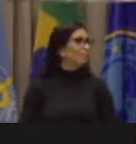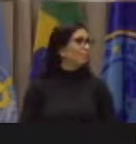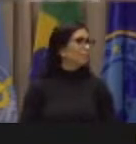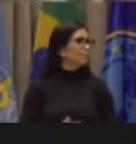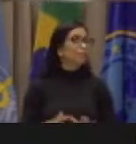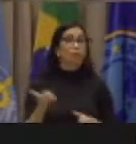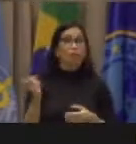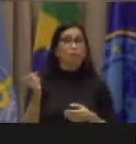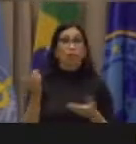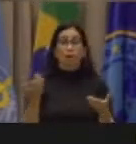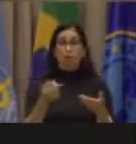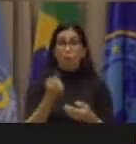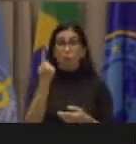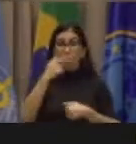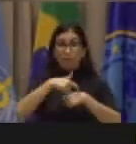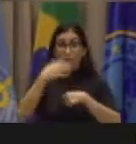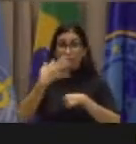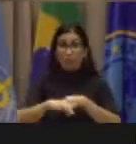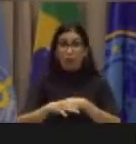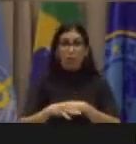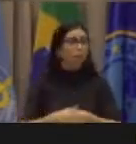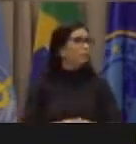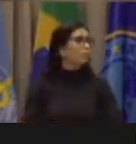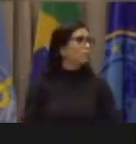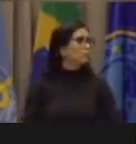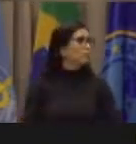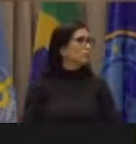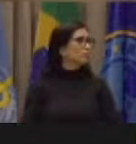So now it's 1 p.m.